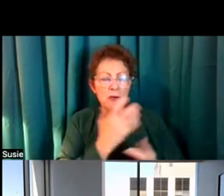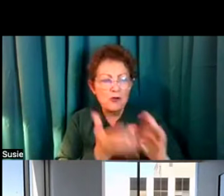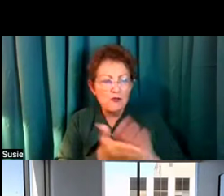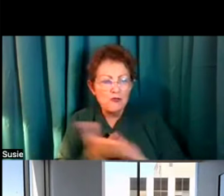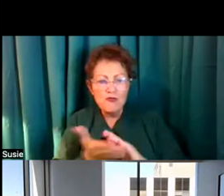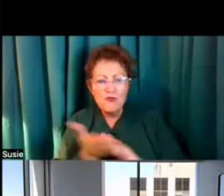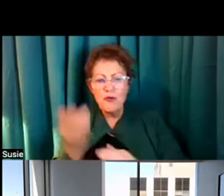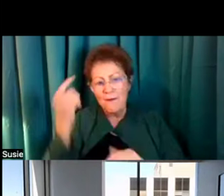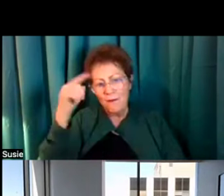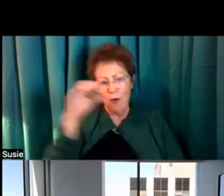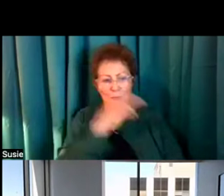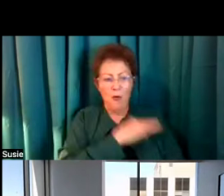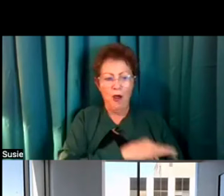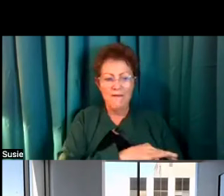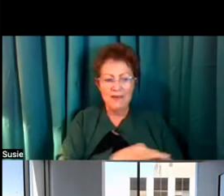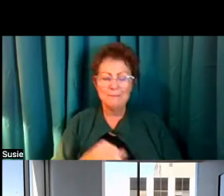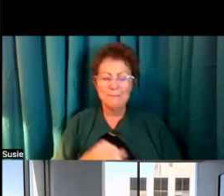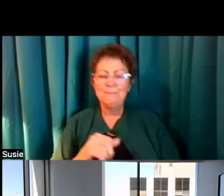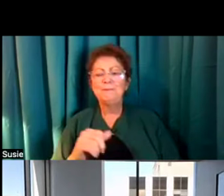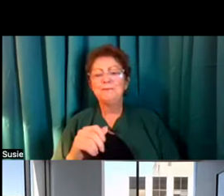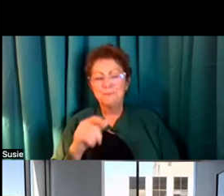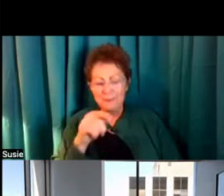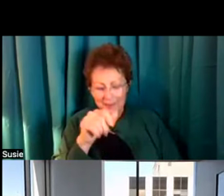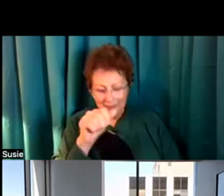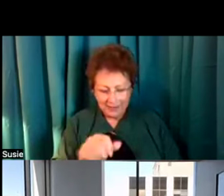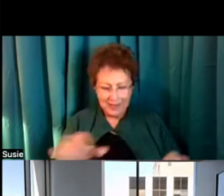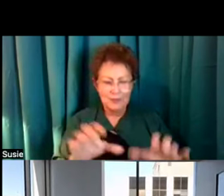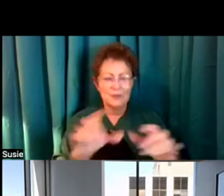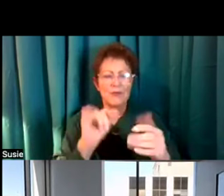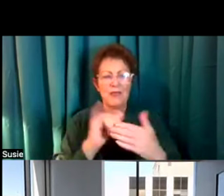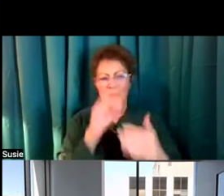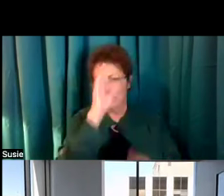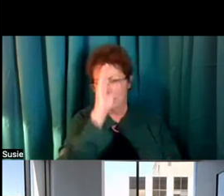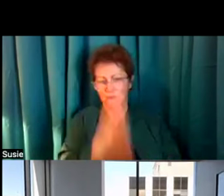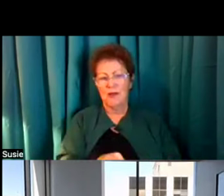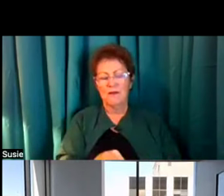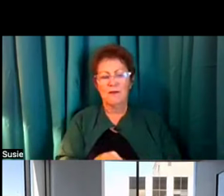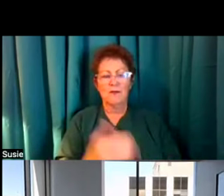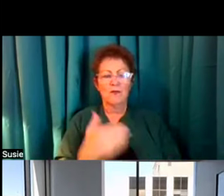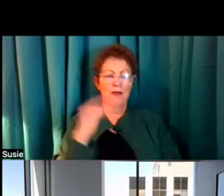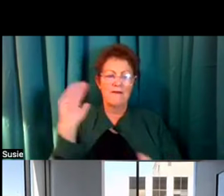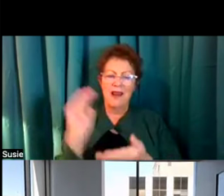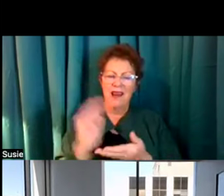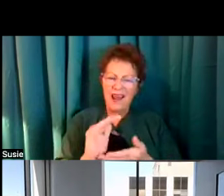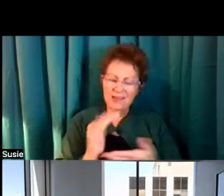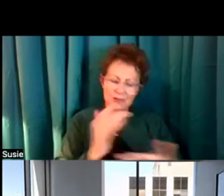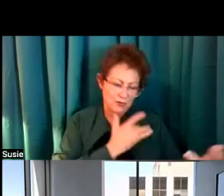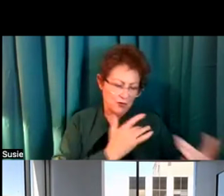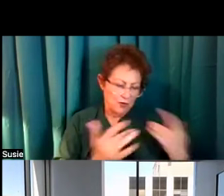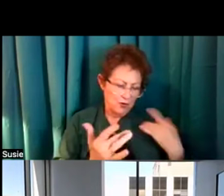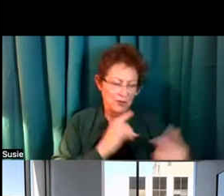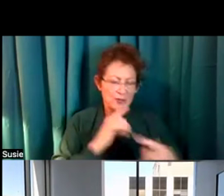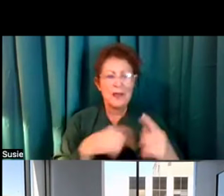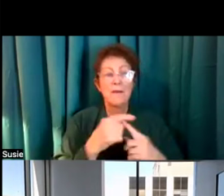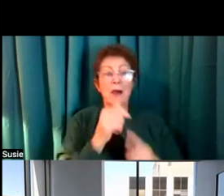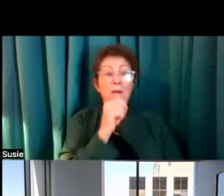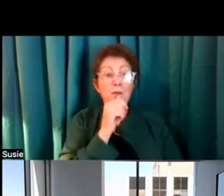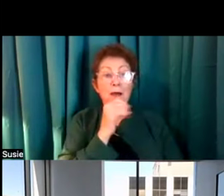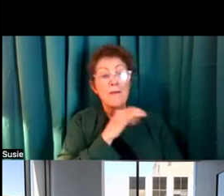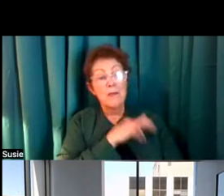the for-profit. That can all be done pretty straightforwardly. You have less of a concern about private benefit